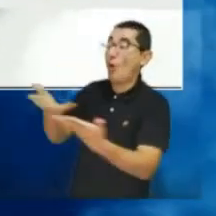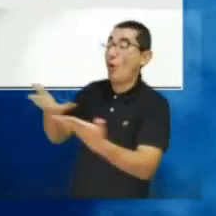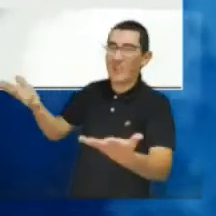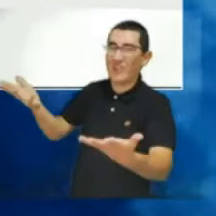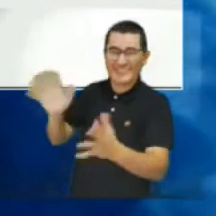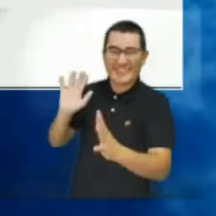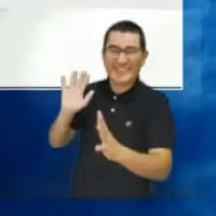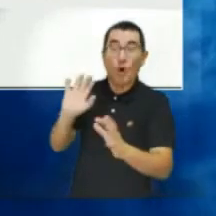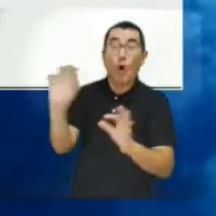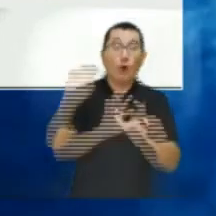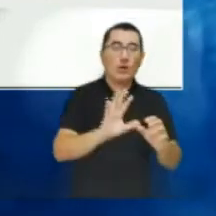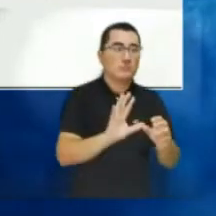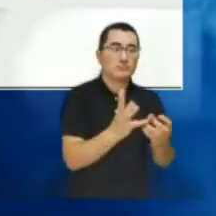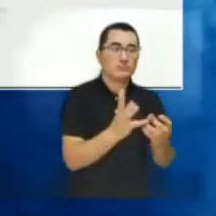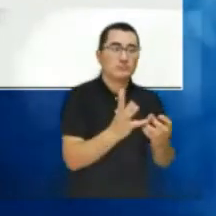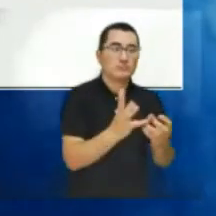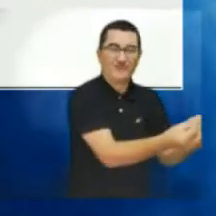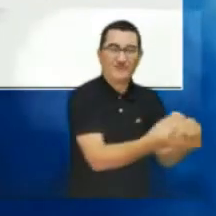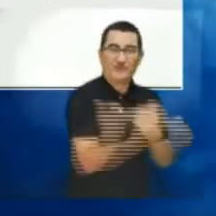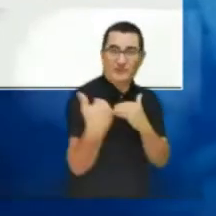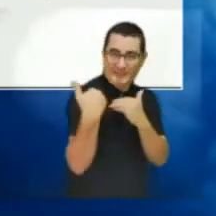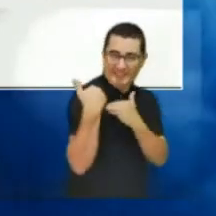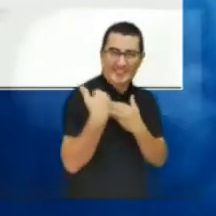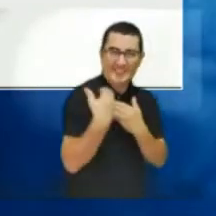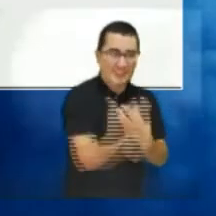gather the different capacities.